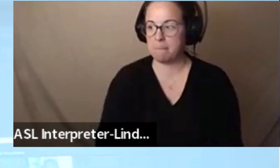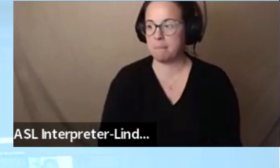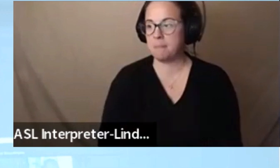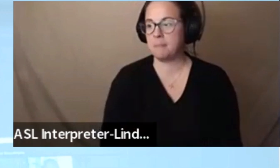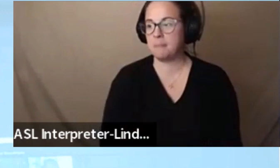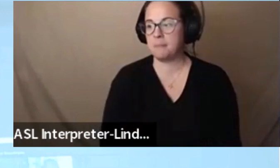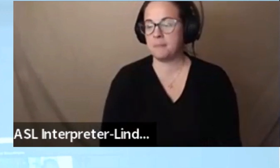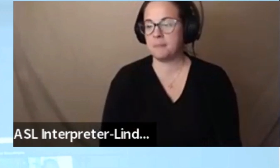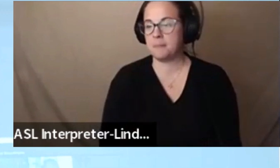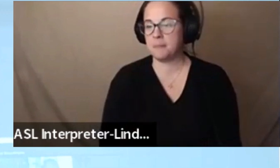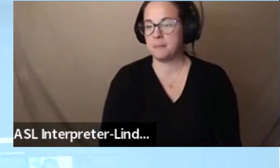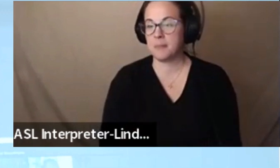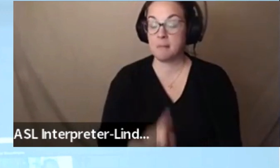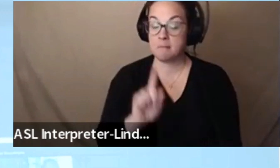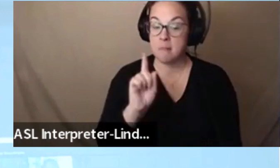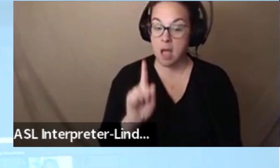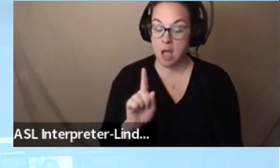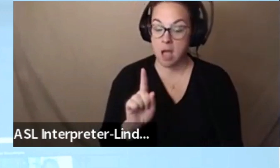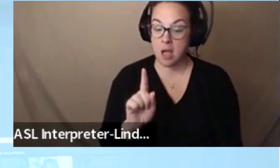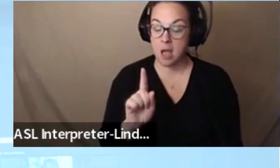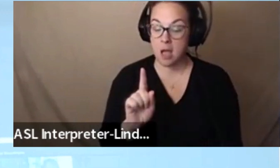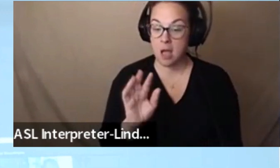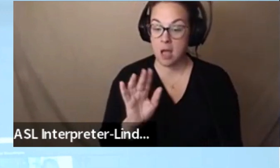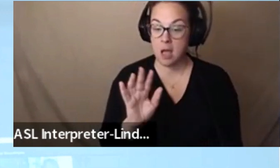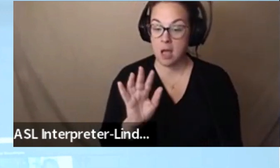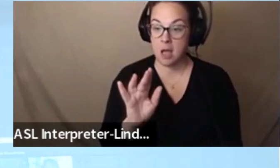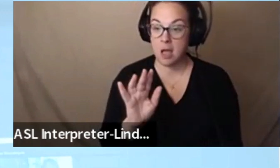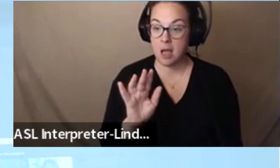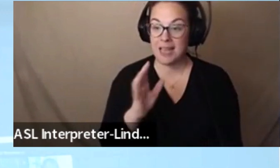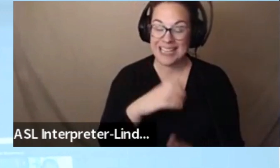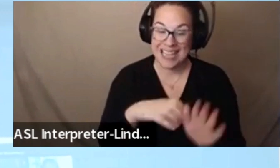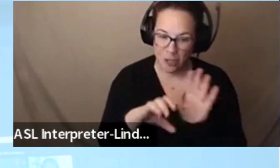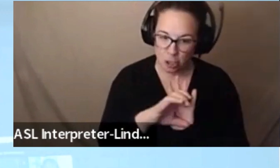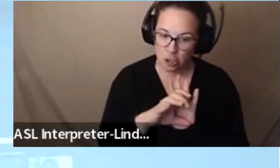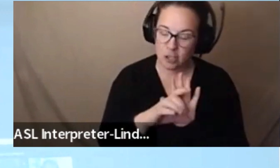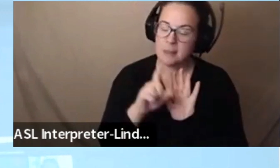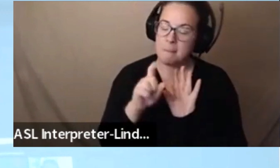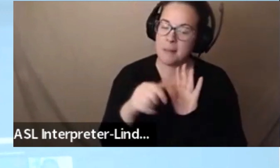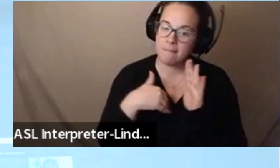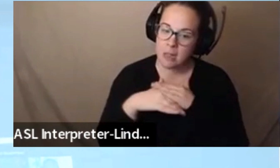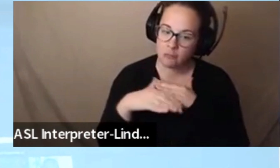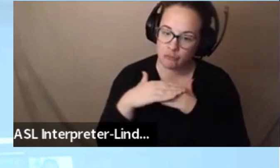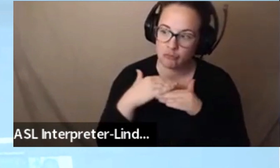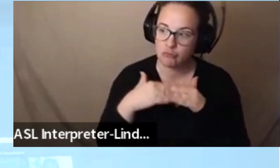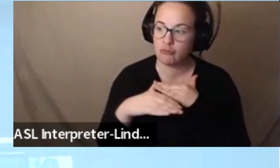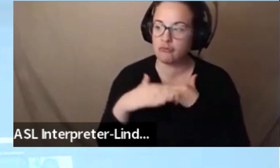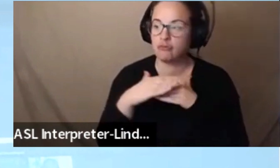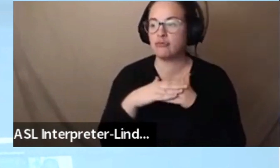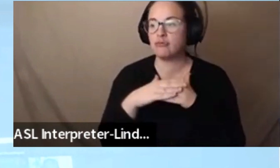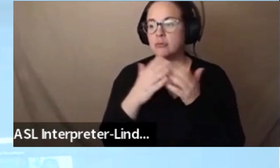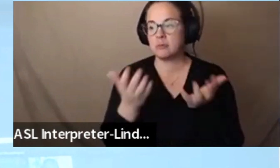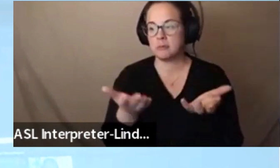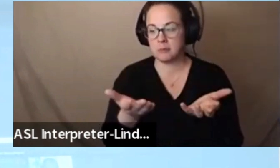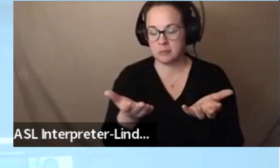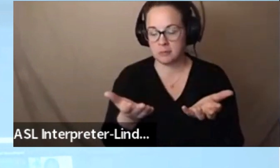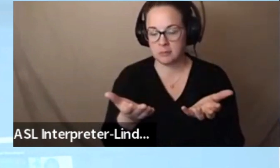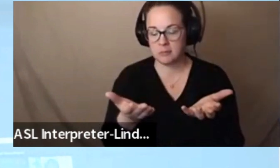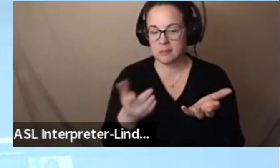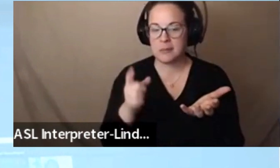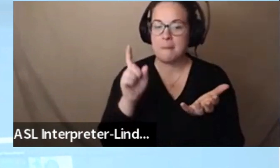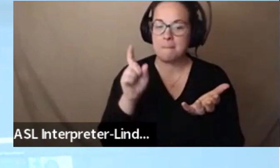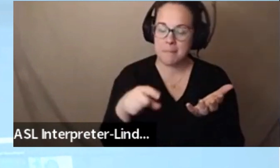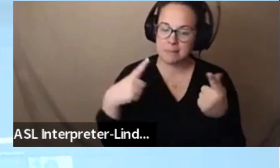So commit, but always remember their characters. Always make them